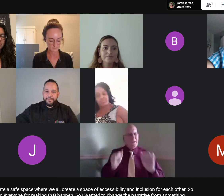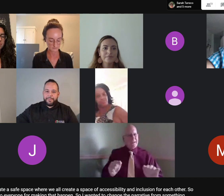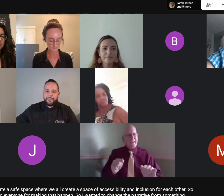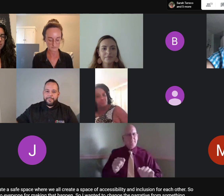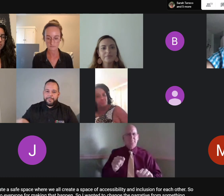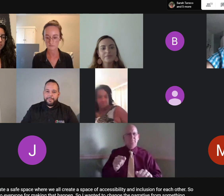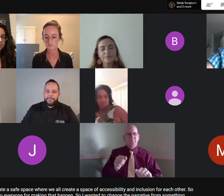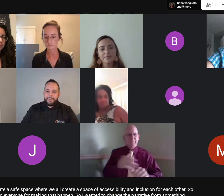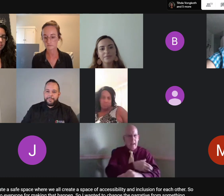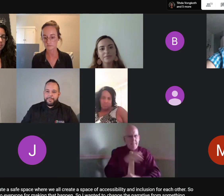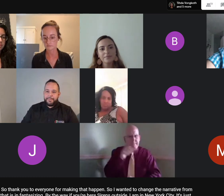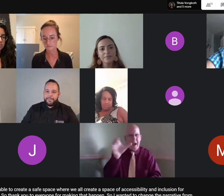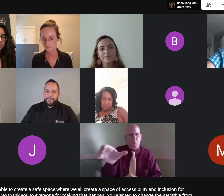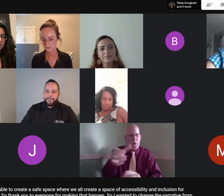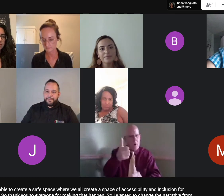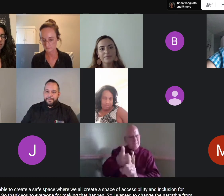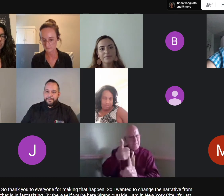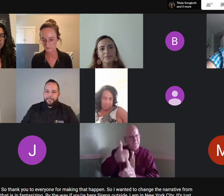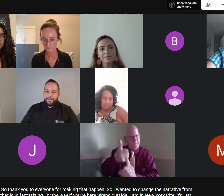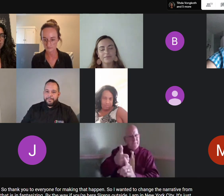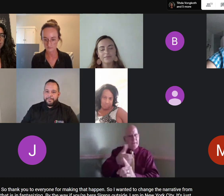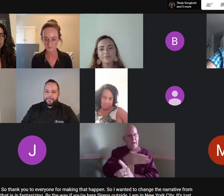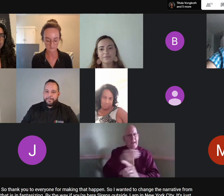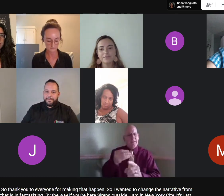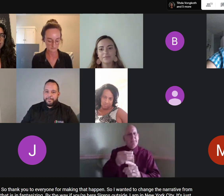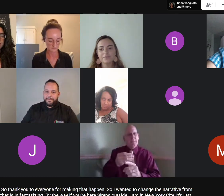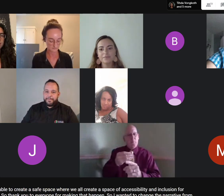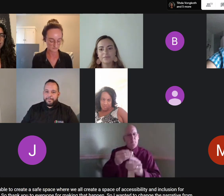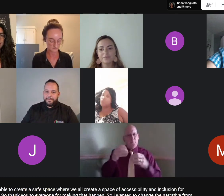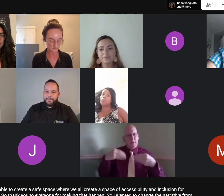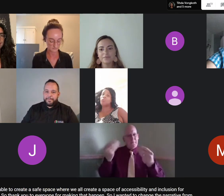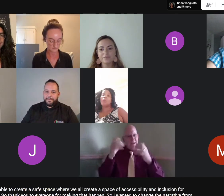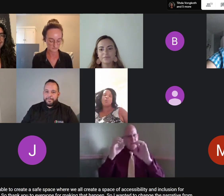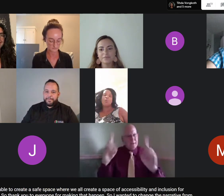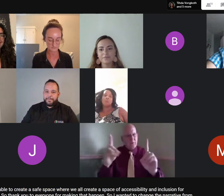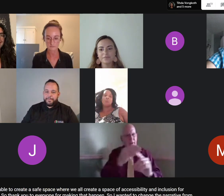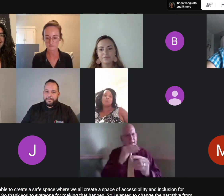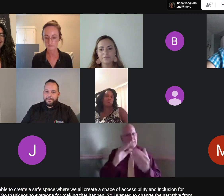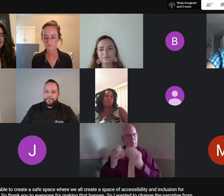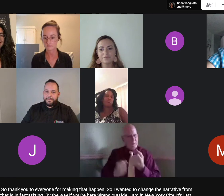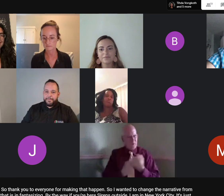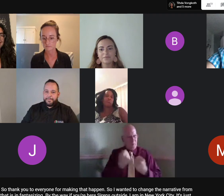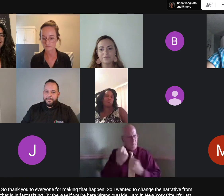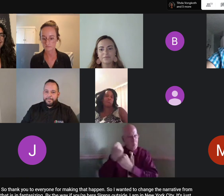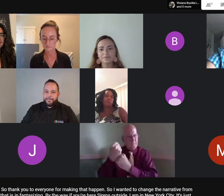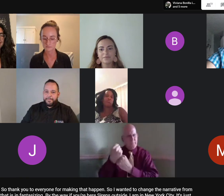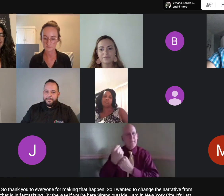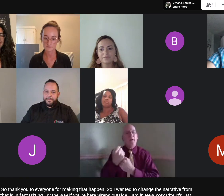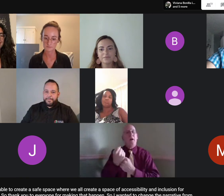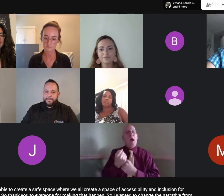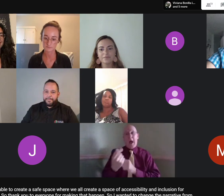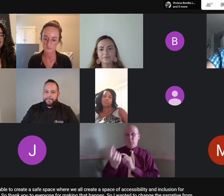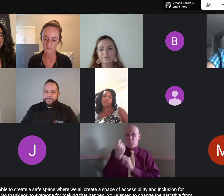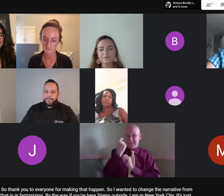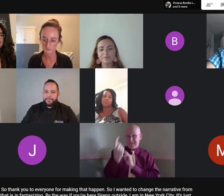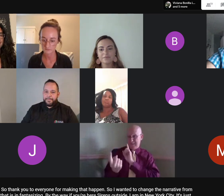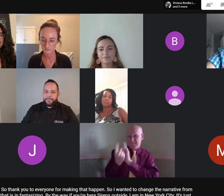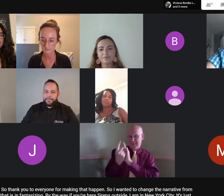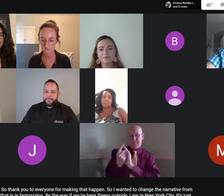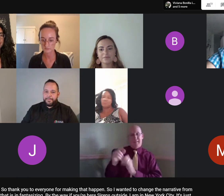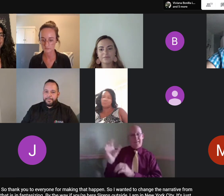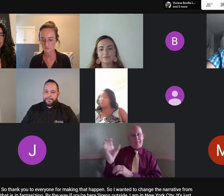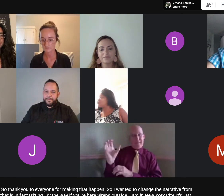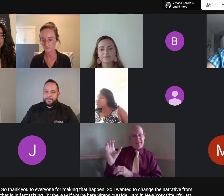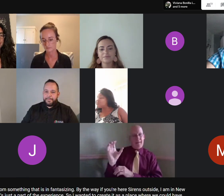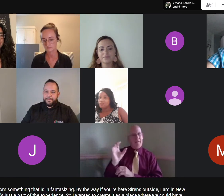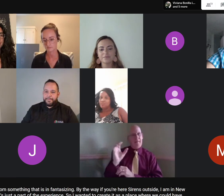self-empowerment, education, and community support. And while I was doing that work, I met Katarina, and the way we met is